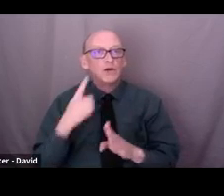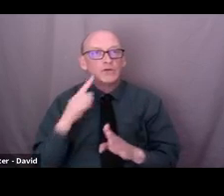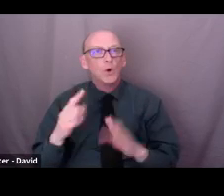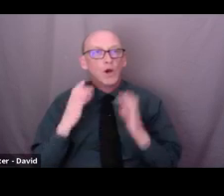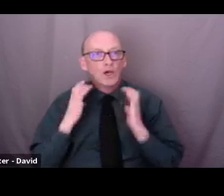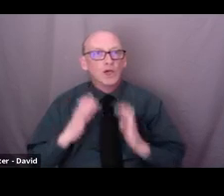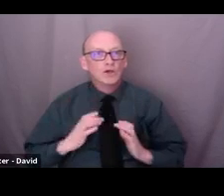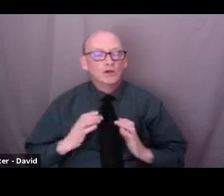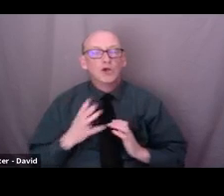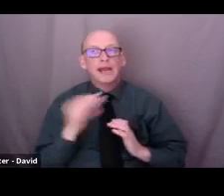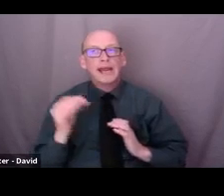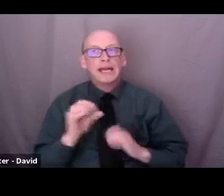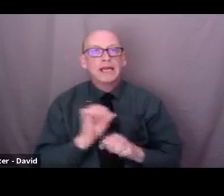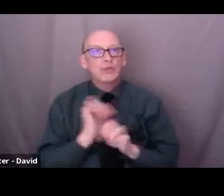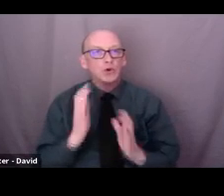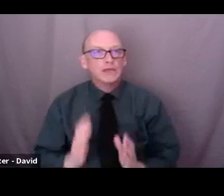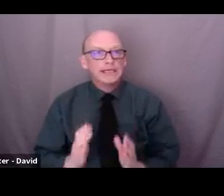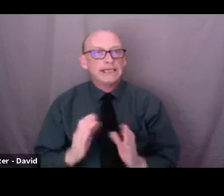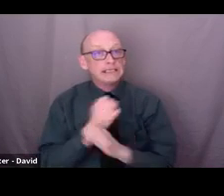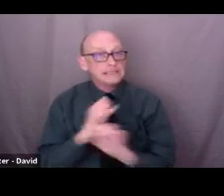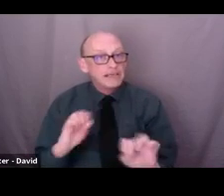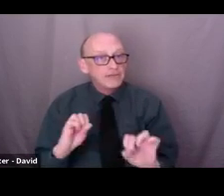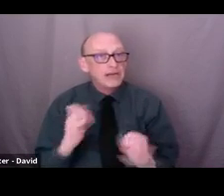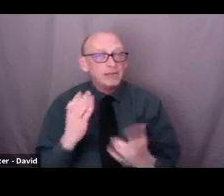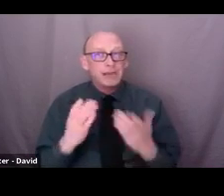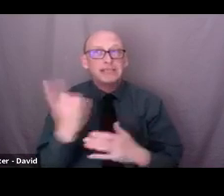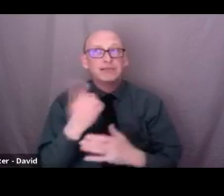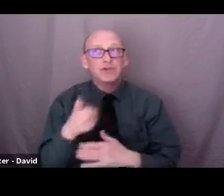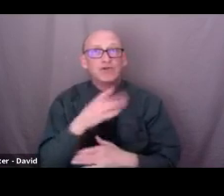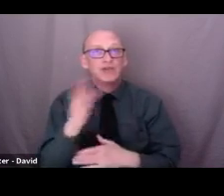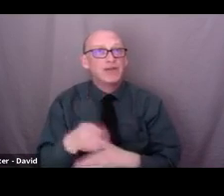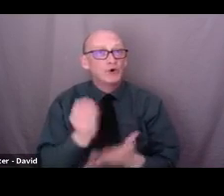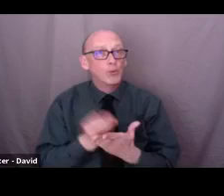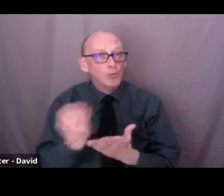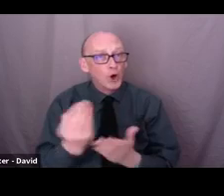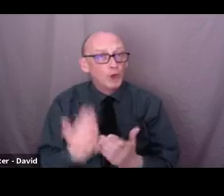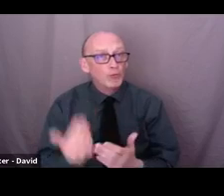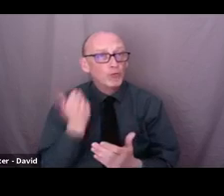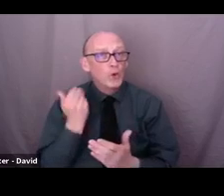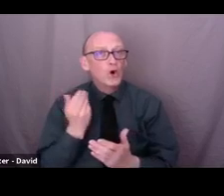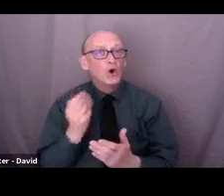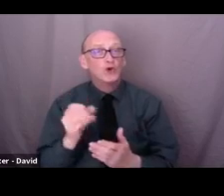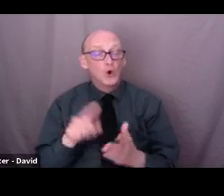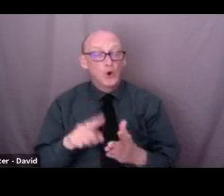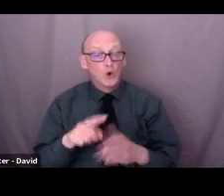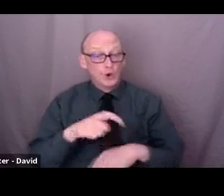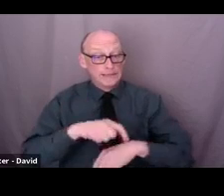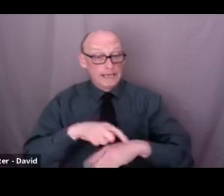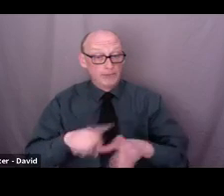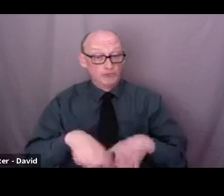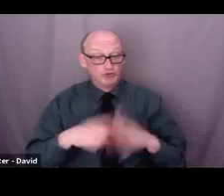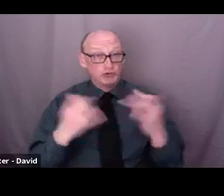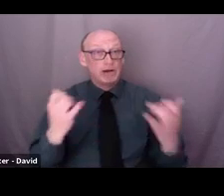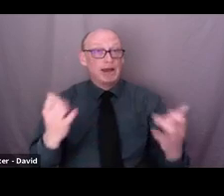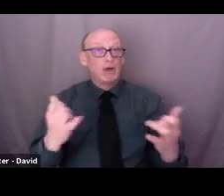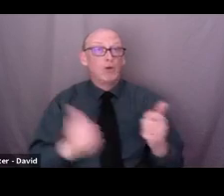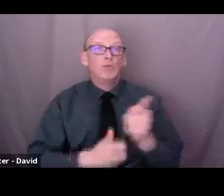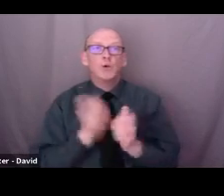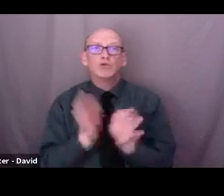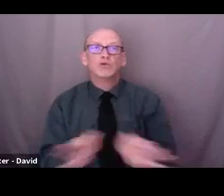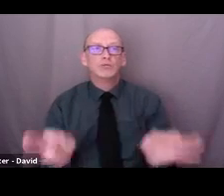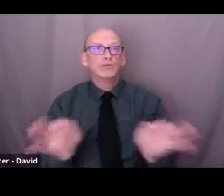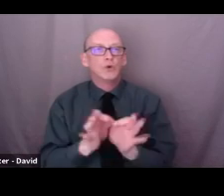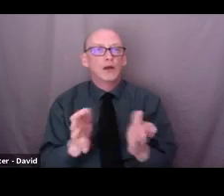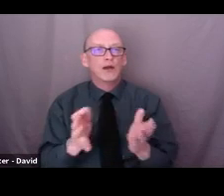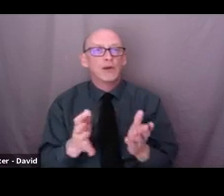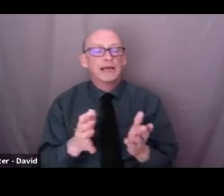employee safety with things that maybe you've never bought before. So the time to start is now. Most importantly, I just want to say,